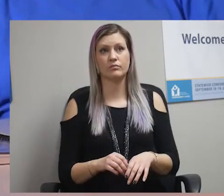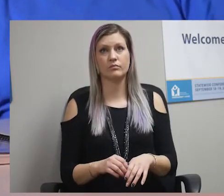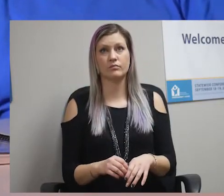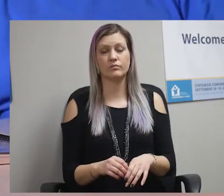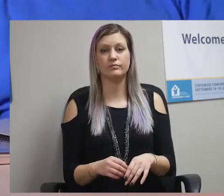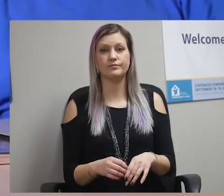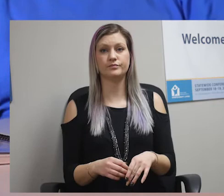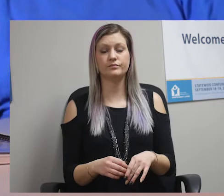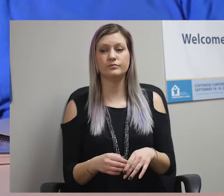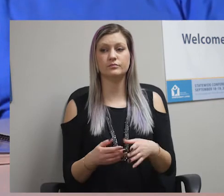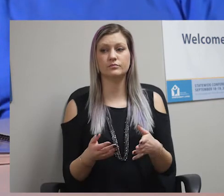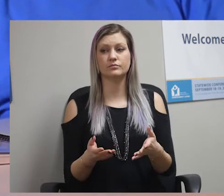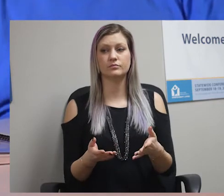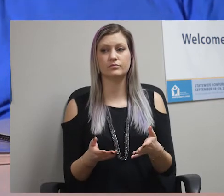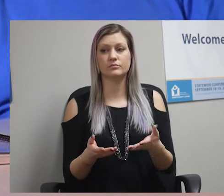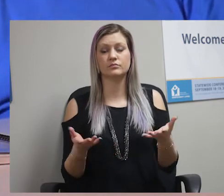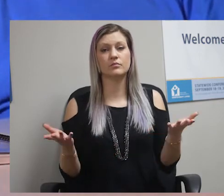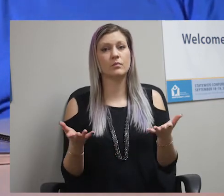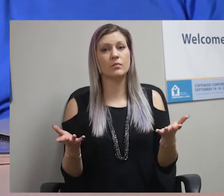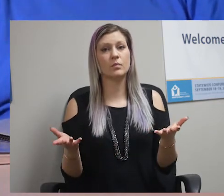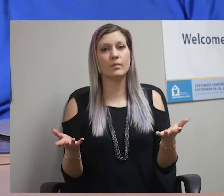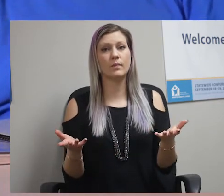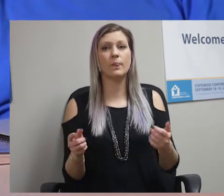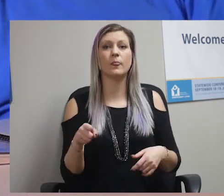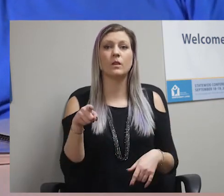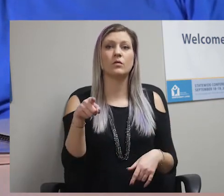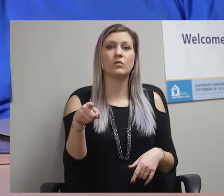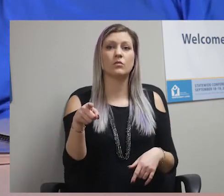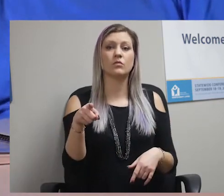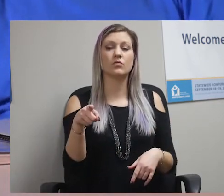a spouse has some condition,